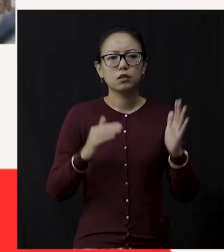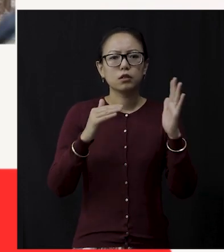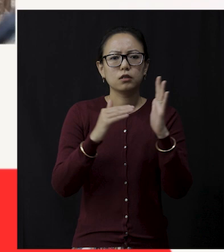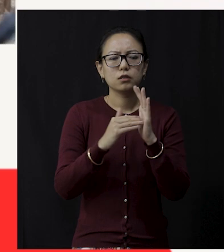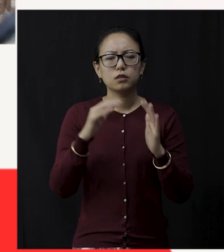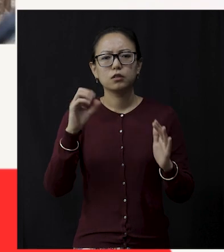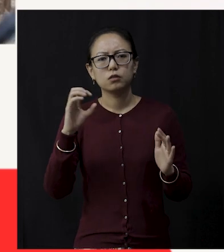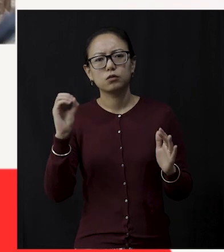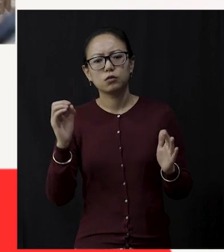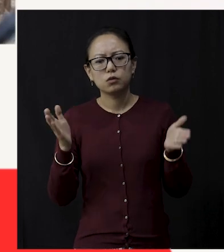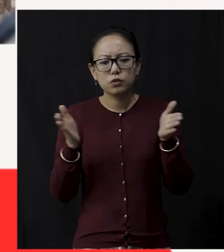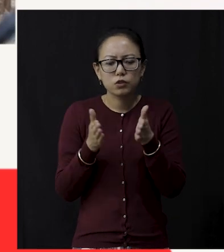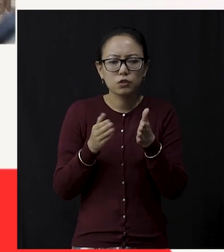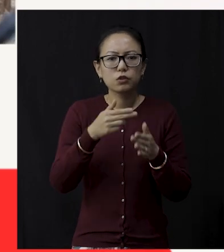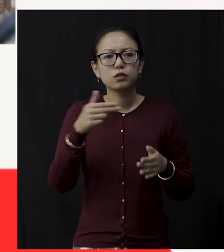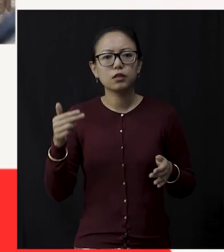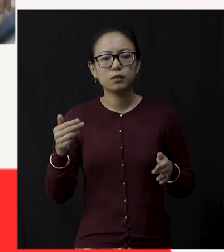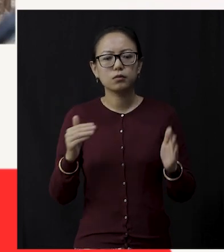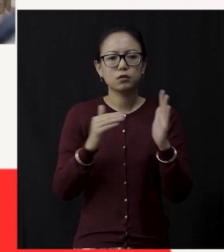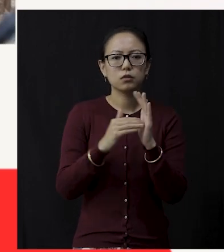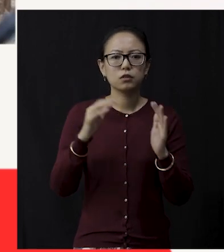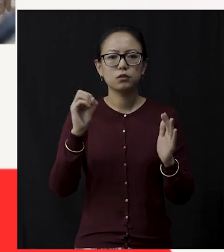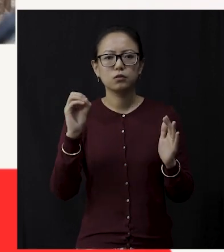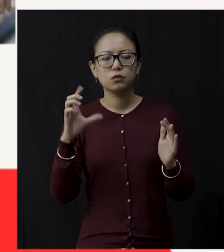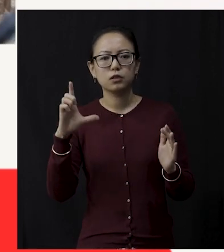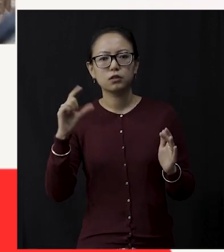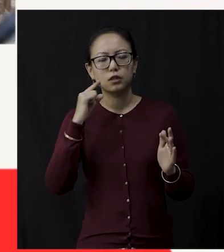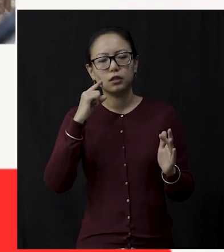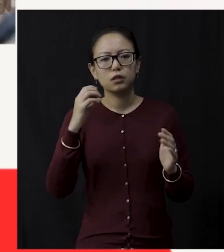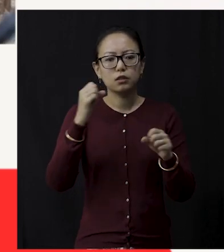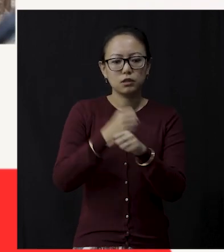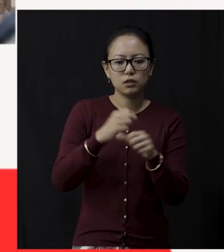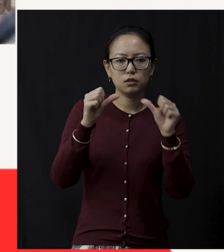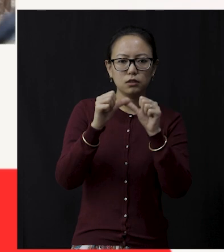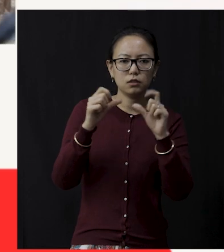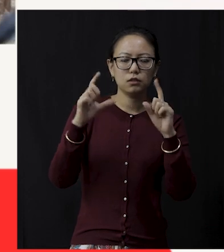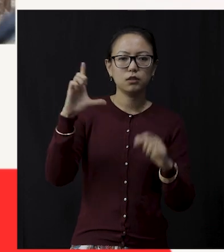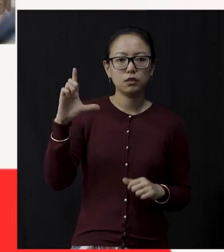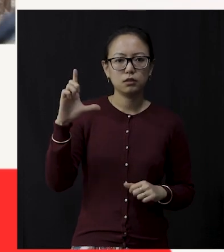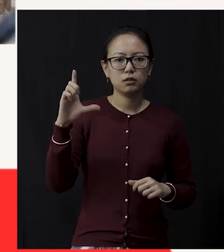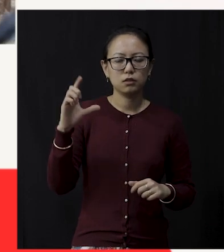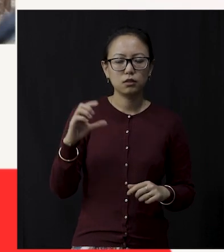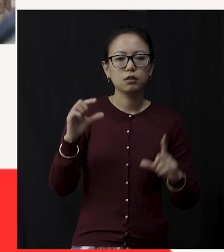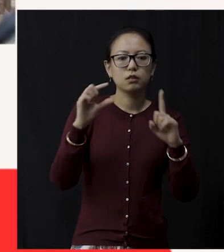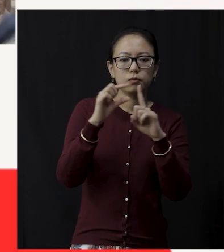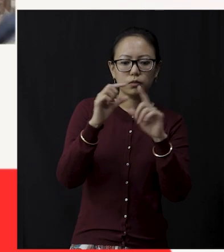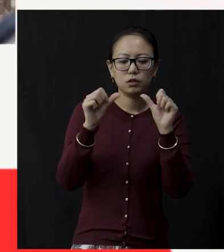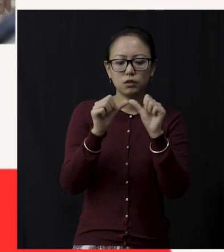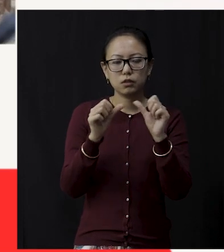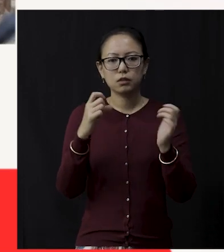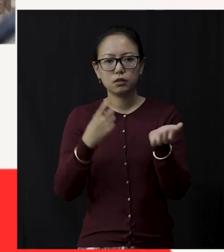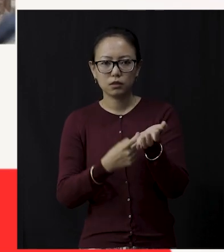zoological park. Now in zoo, students, we will find different types of